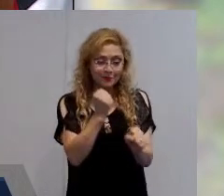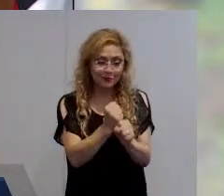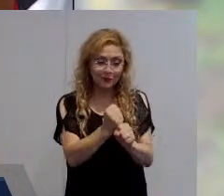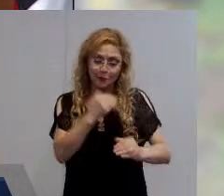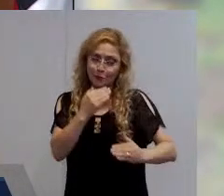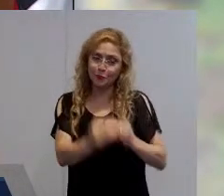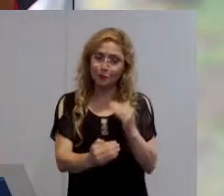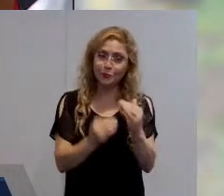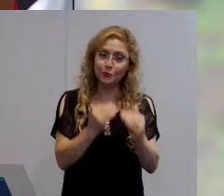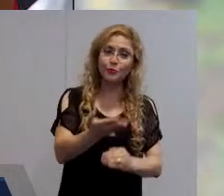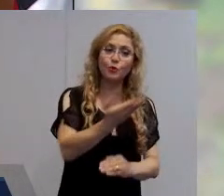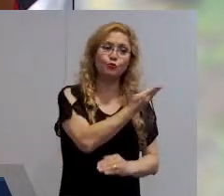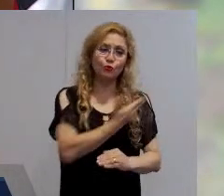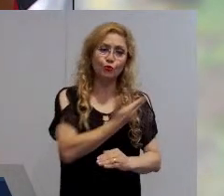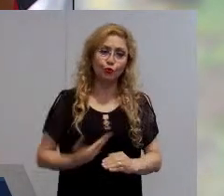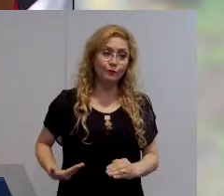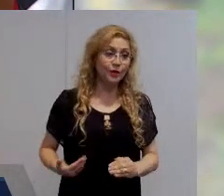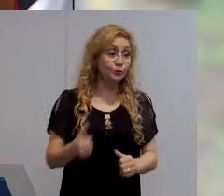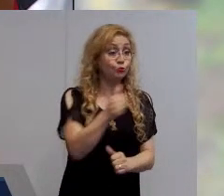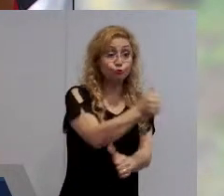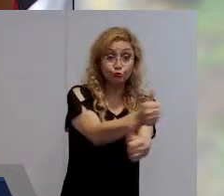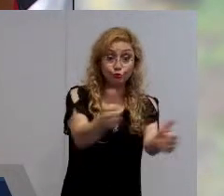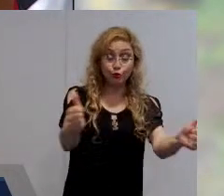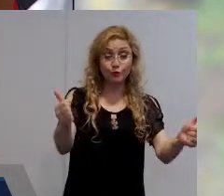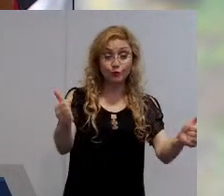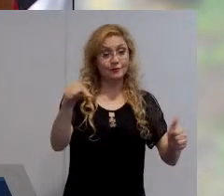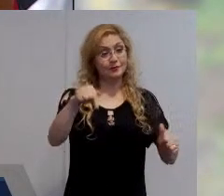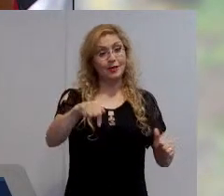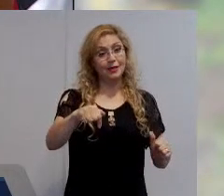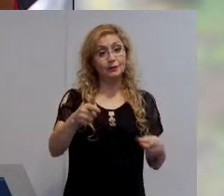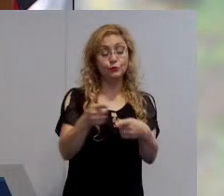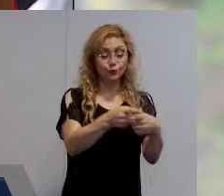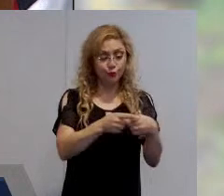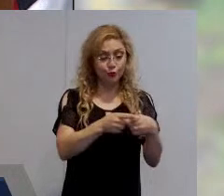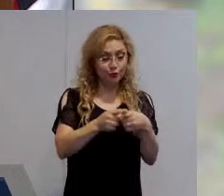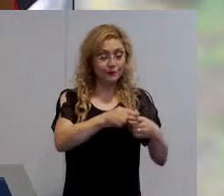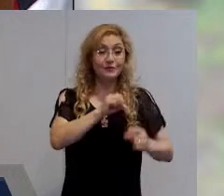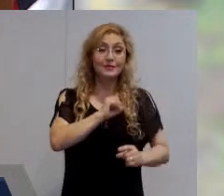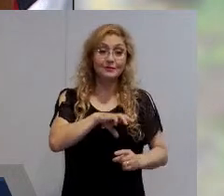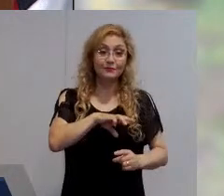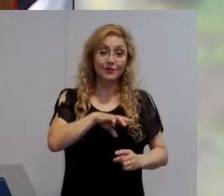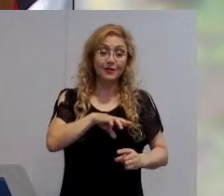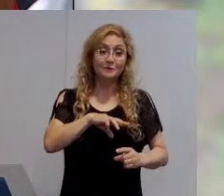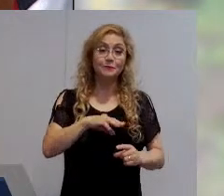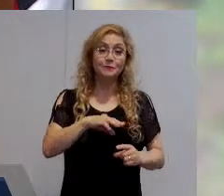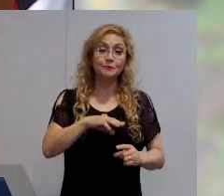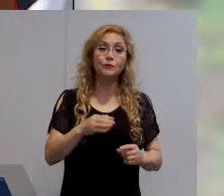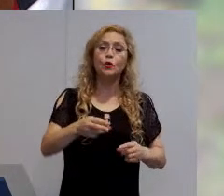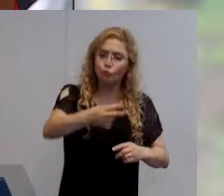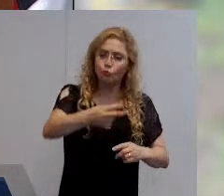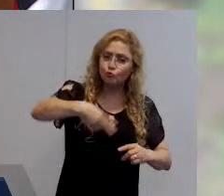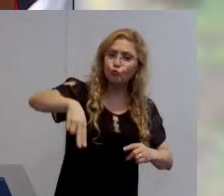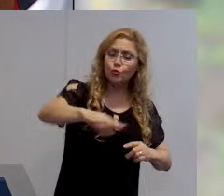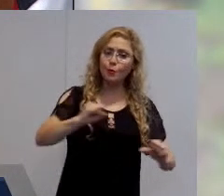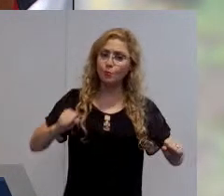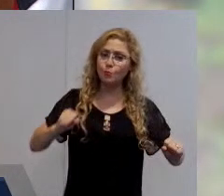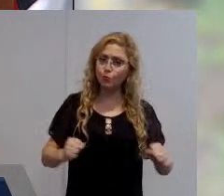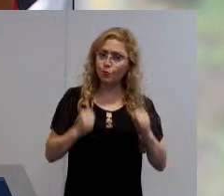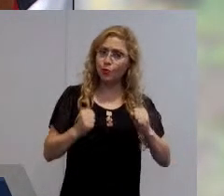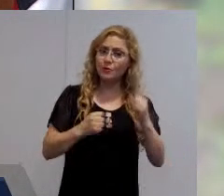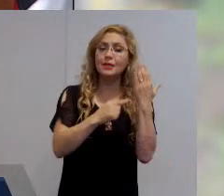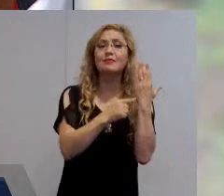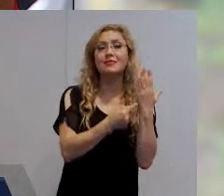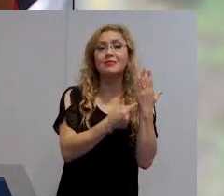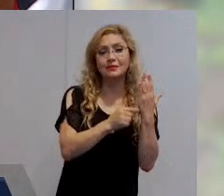to continue working together with governments and all stakeholders present here, civil society and academia, with our